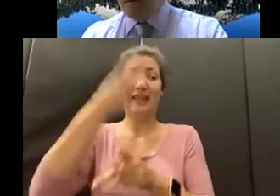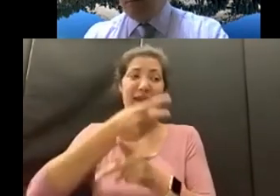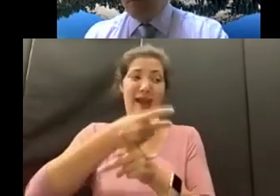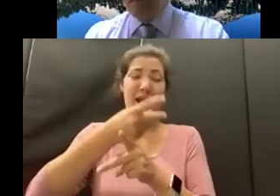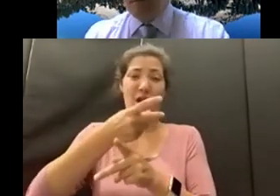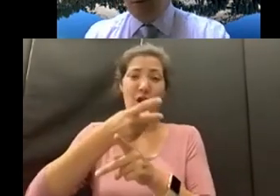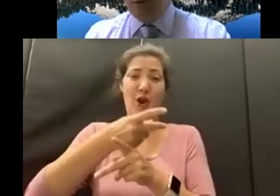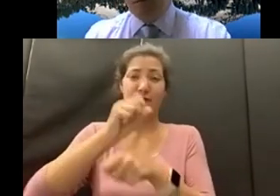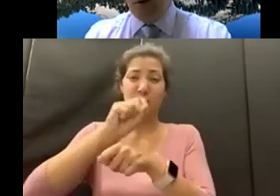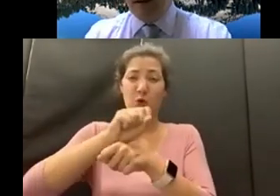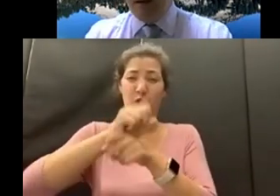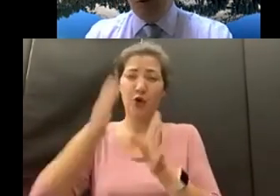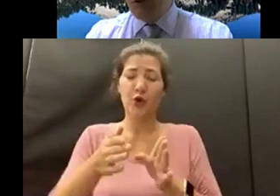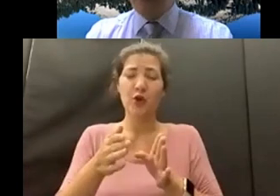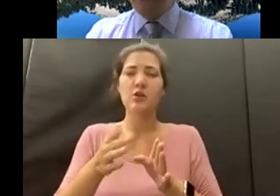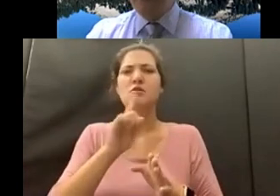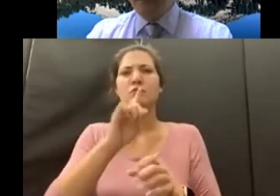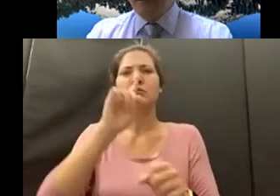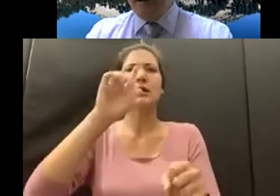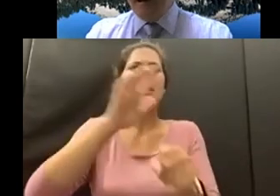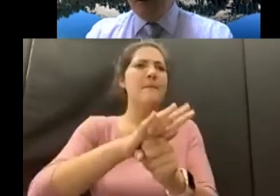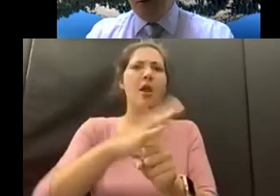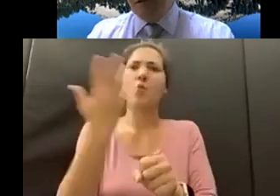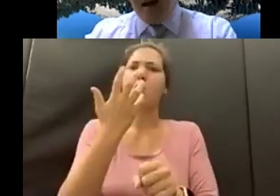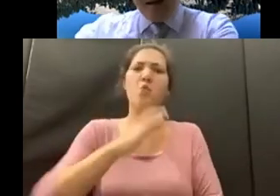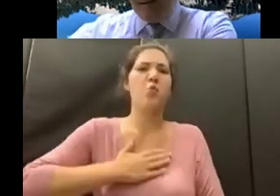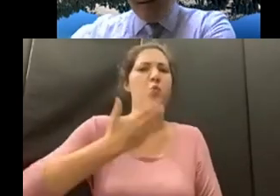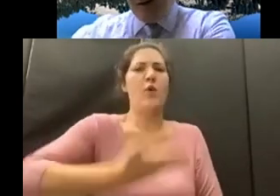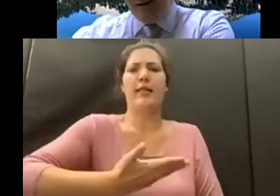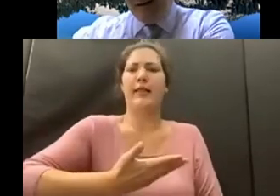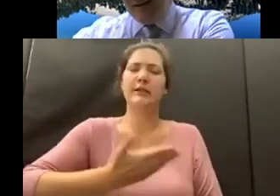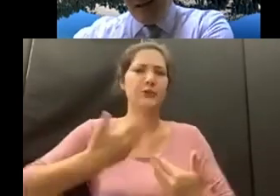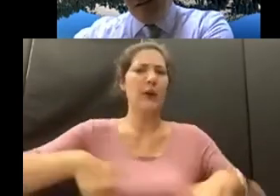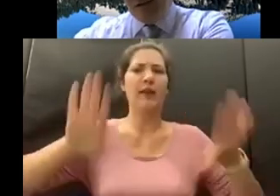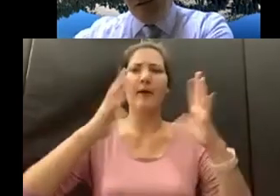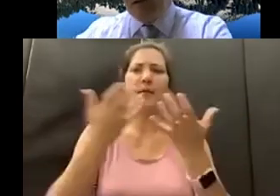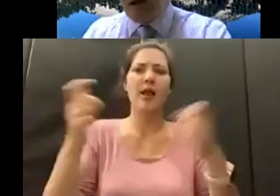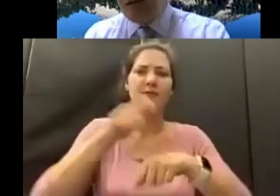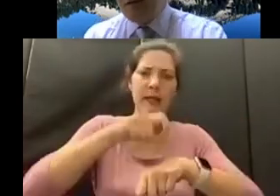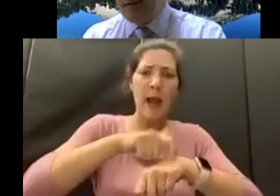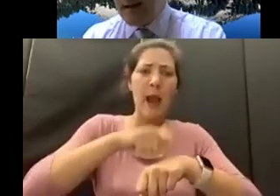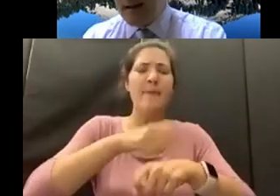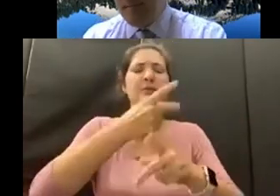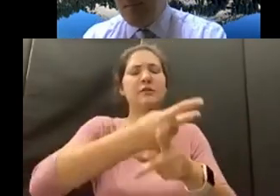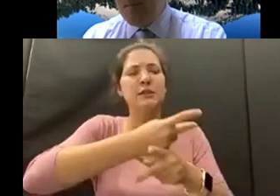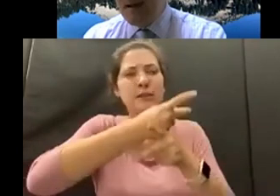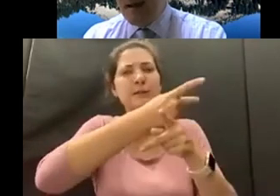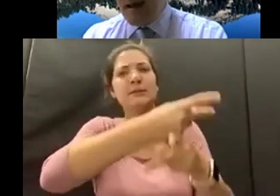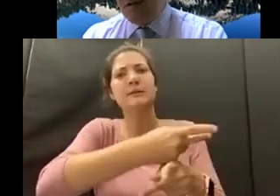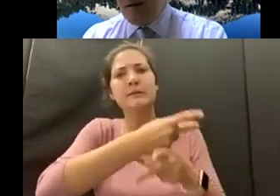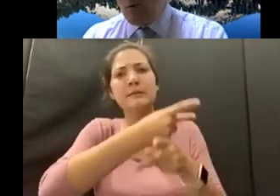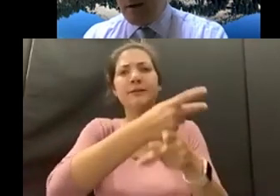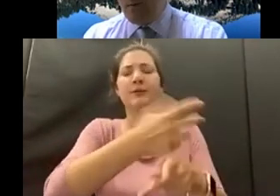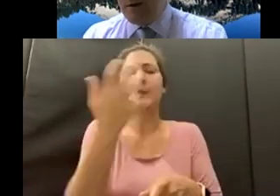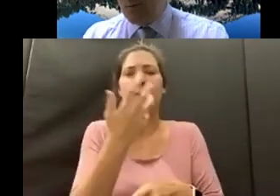human who's willing and able to do it and who's not already in that position. So that's, and